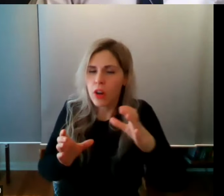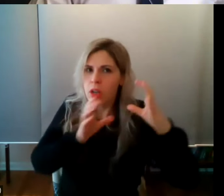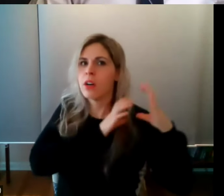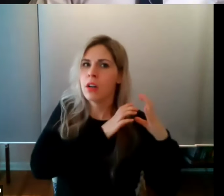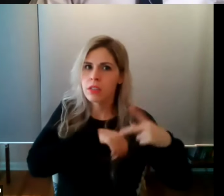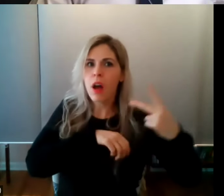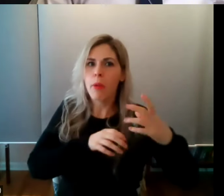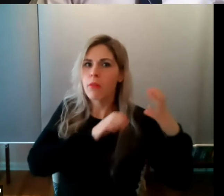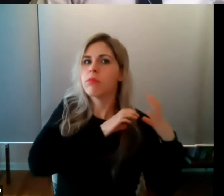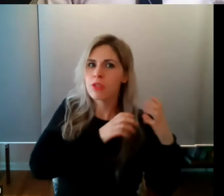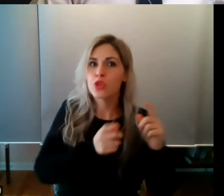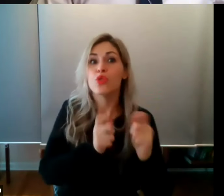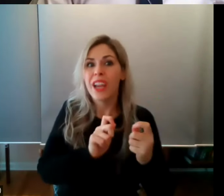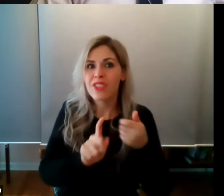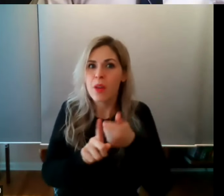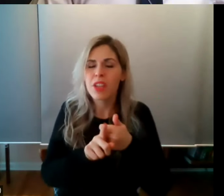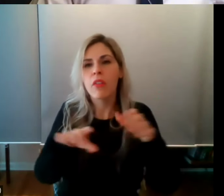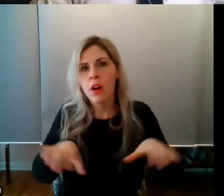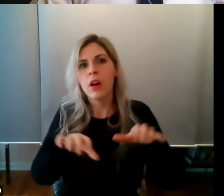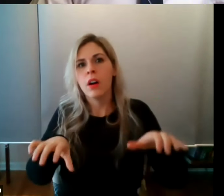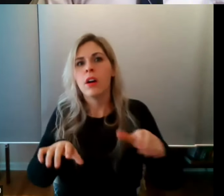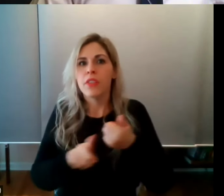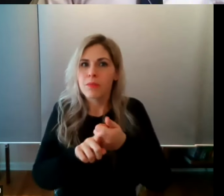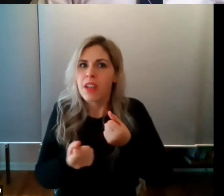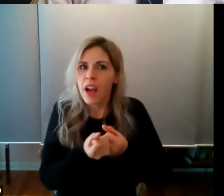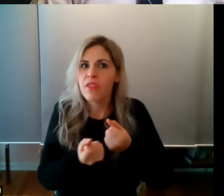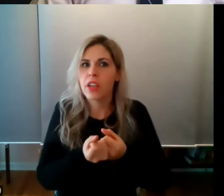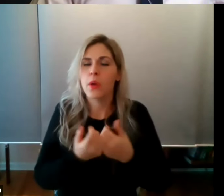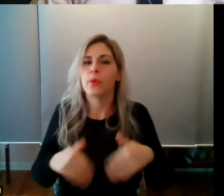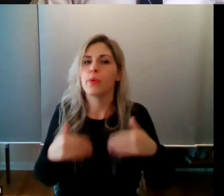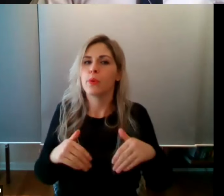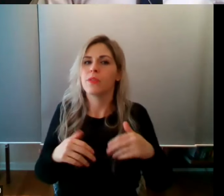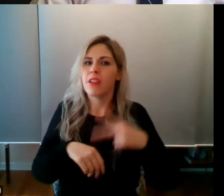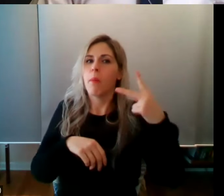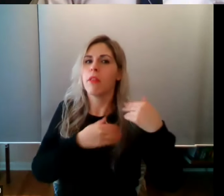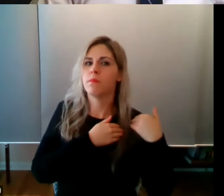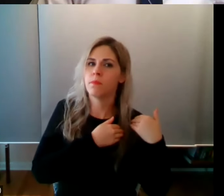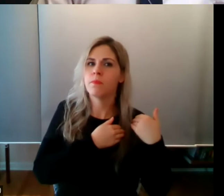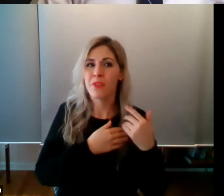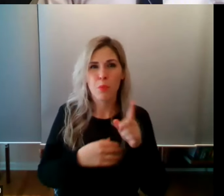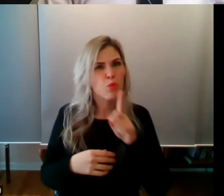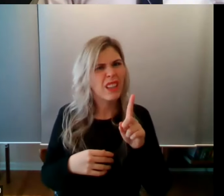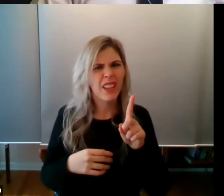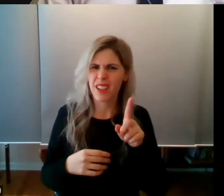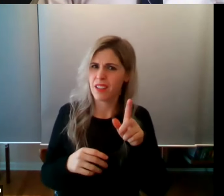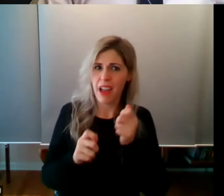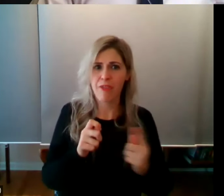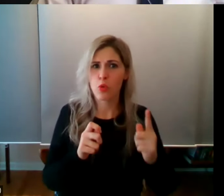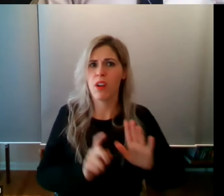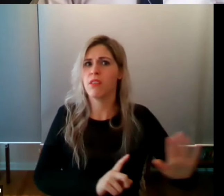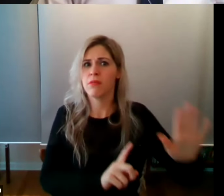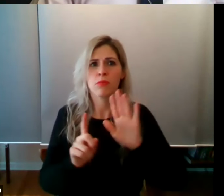changing that situation, having to be the advocates themselves, where really it's everyone's responsibility, not